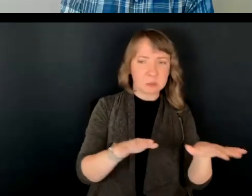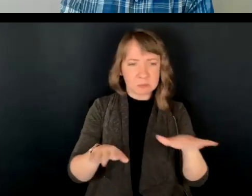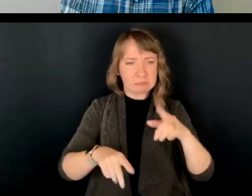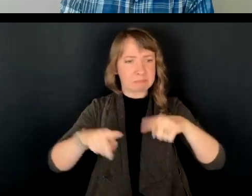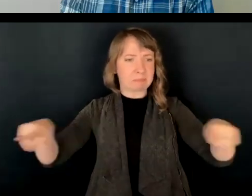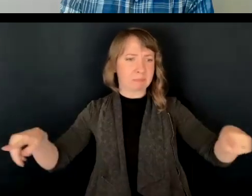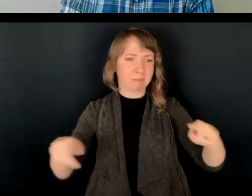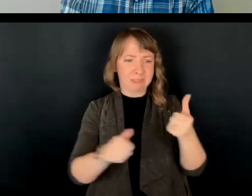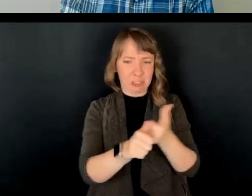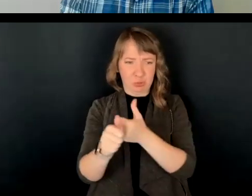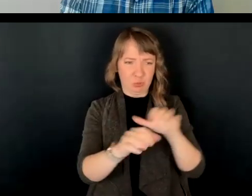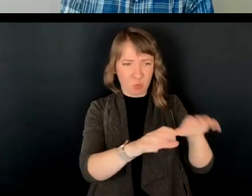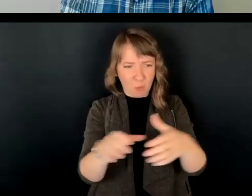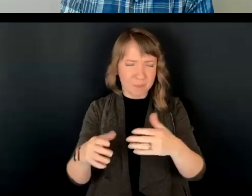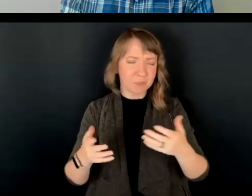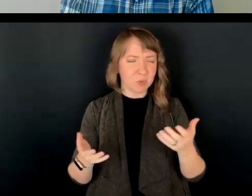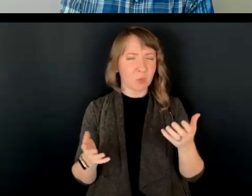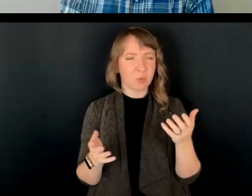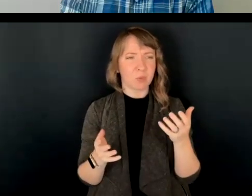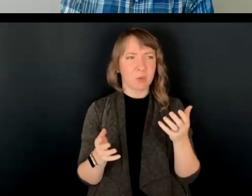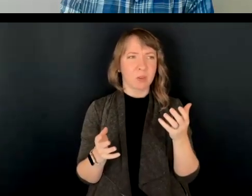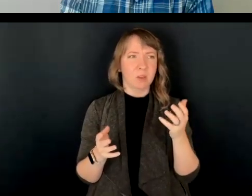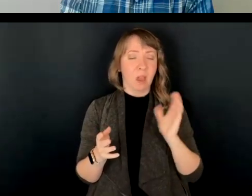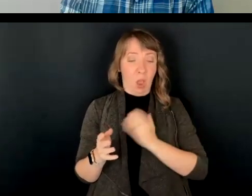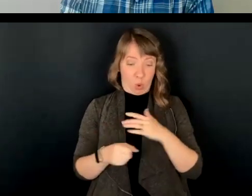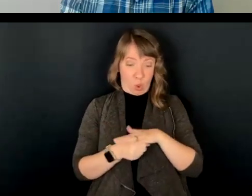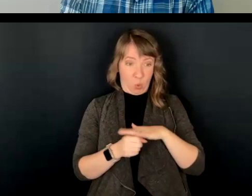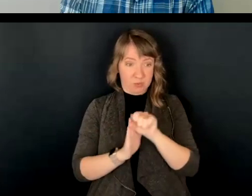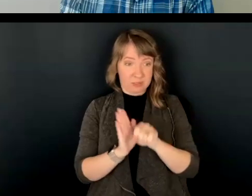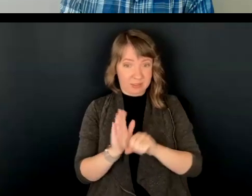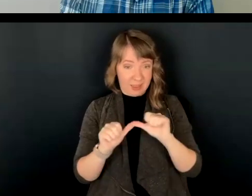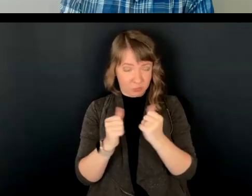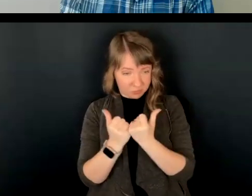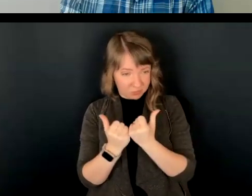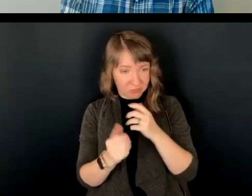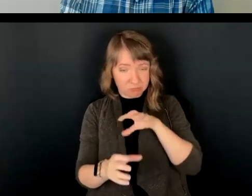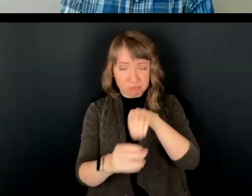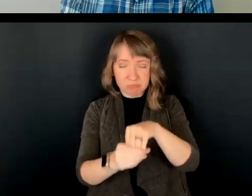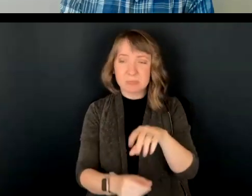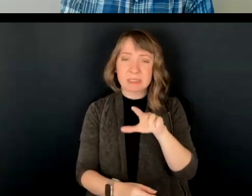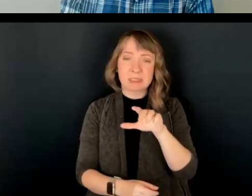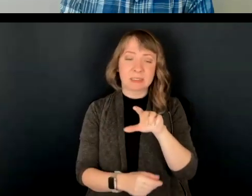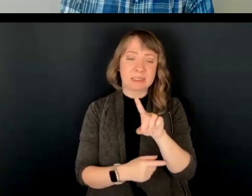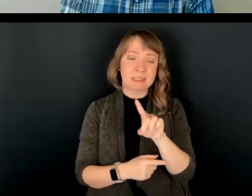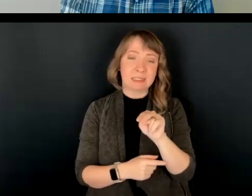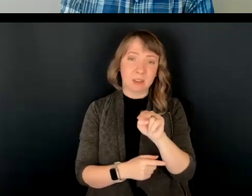So participating with our local state agencies, the DNRs, the wildlife management, the